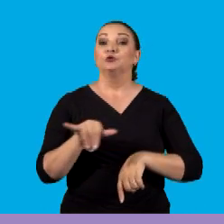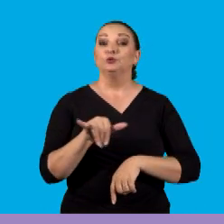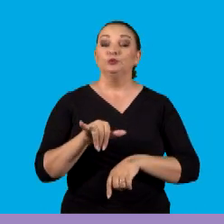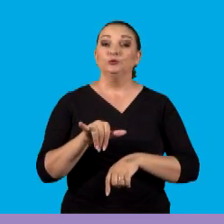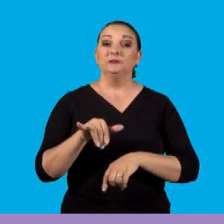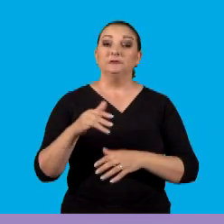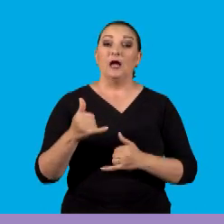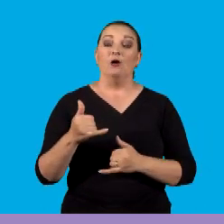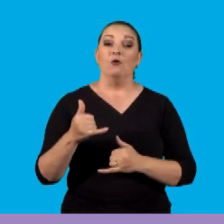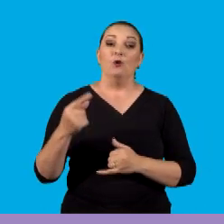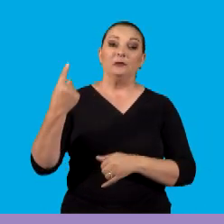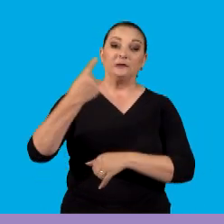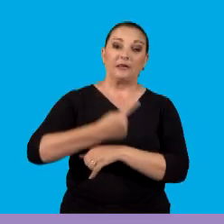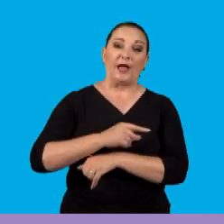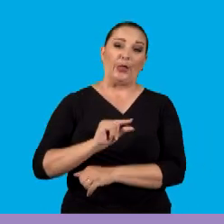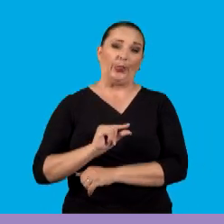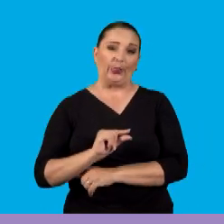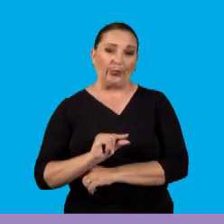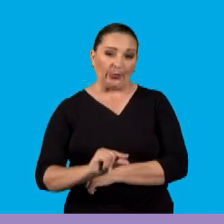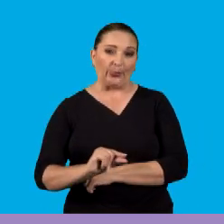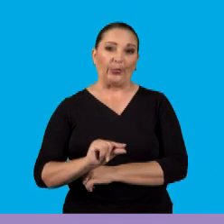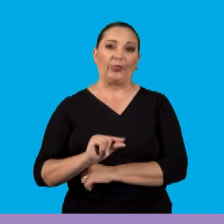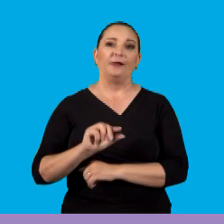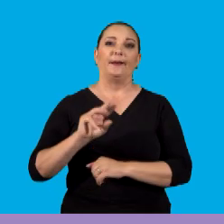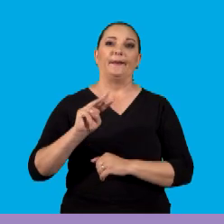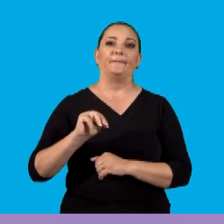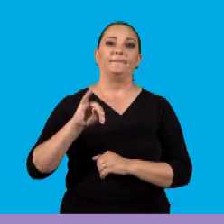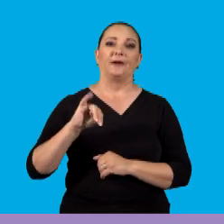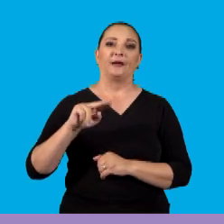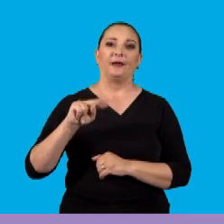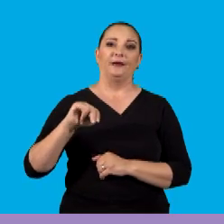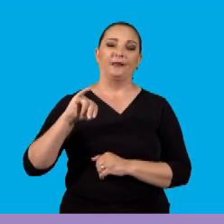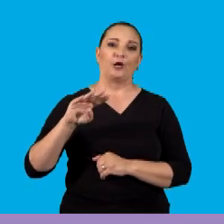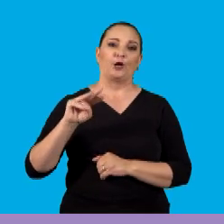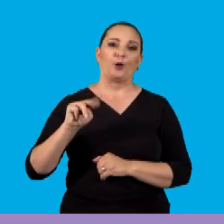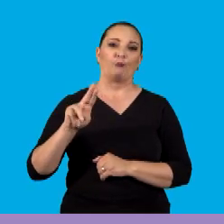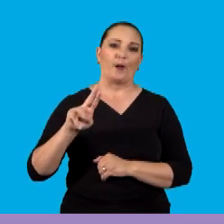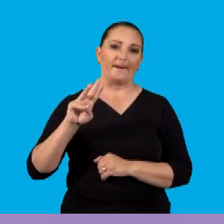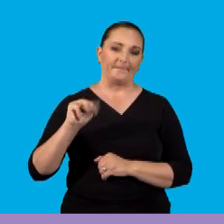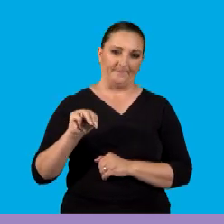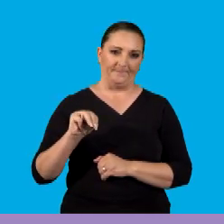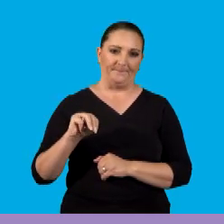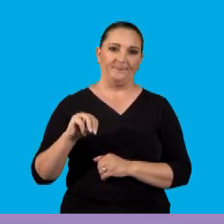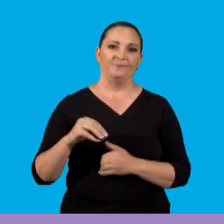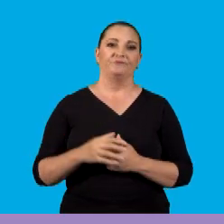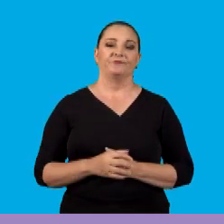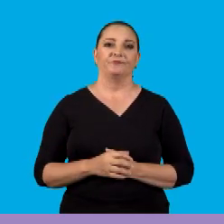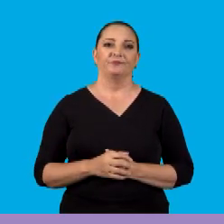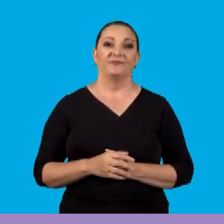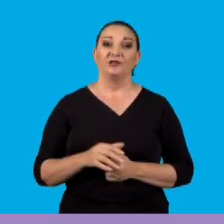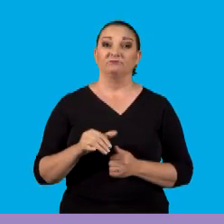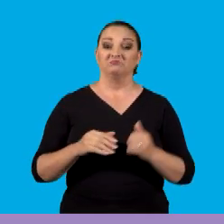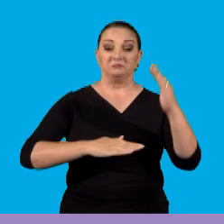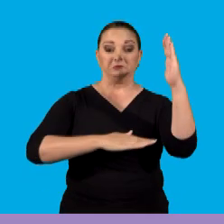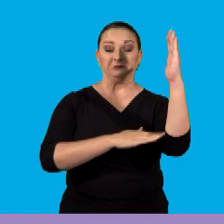a minimum amount of rainfall. Now, we have been given that same graph that was representing the